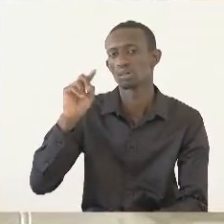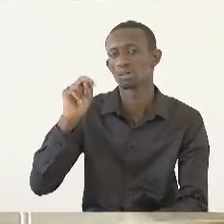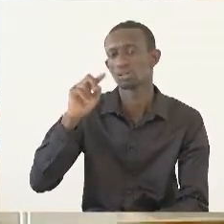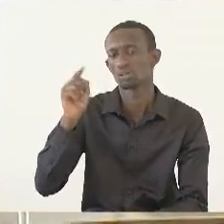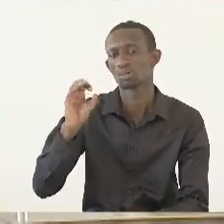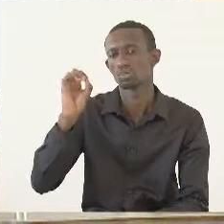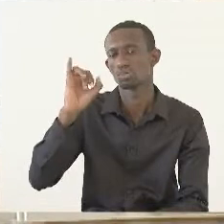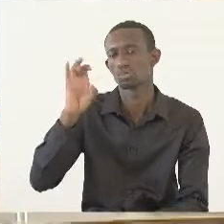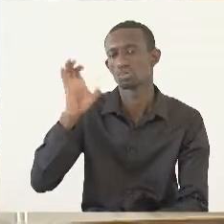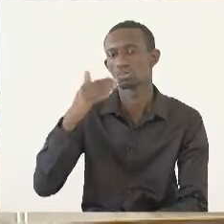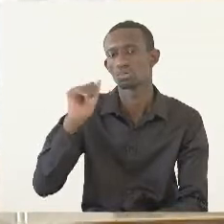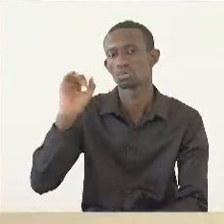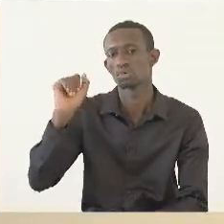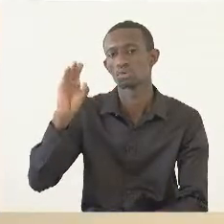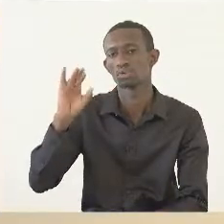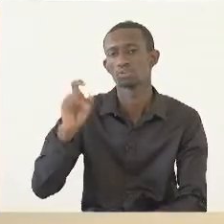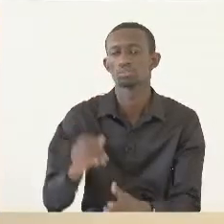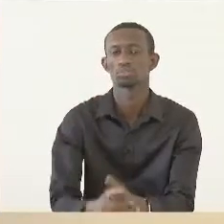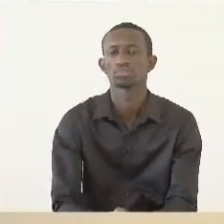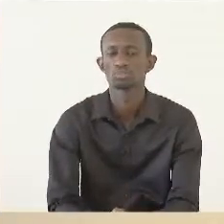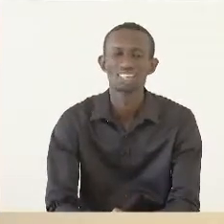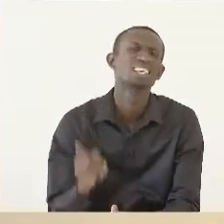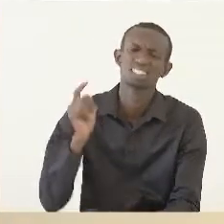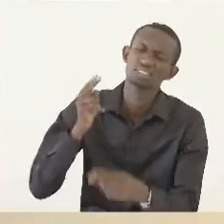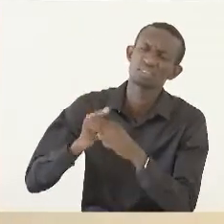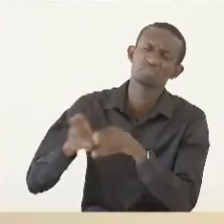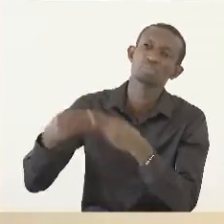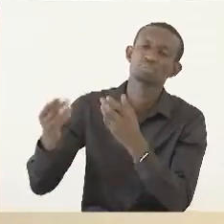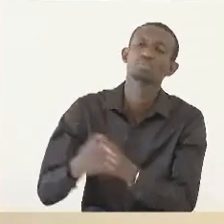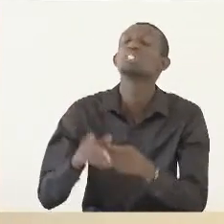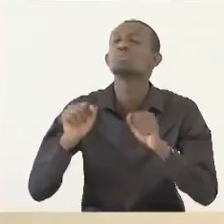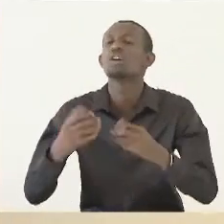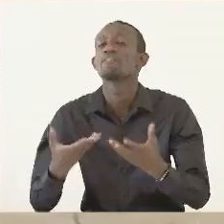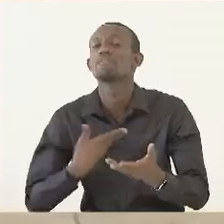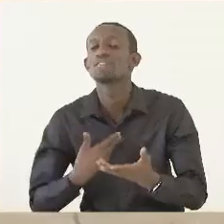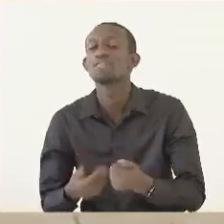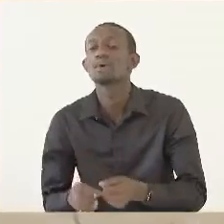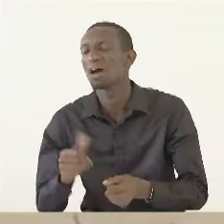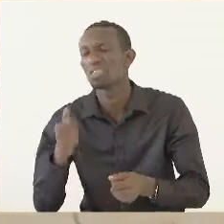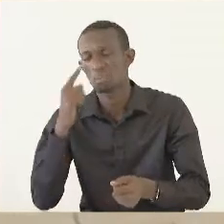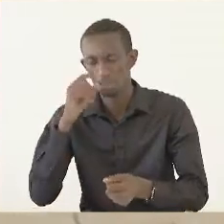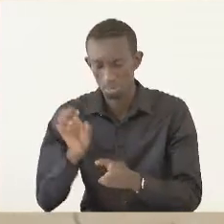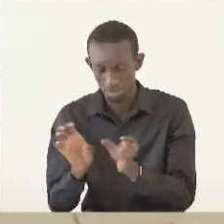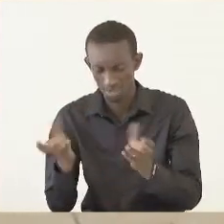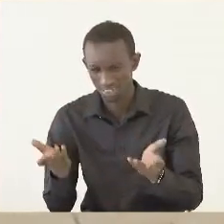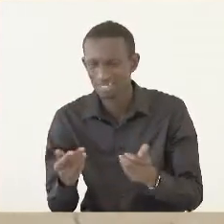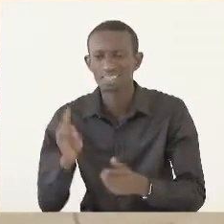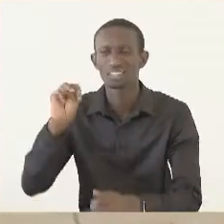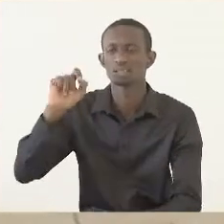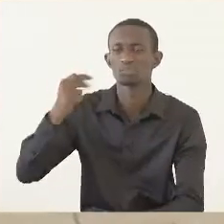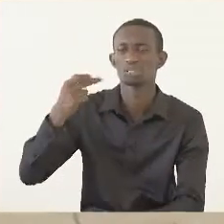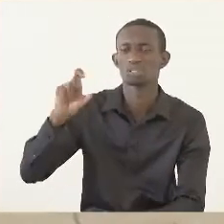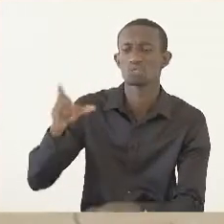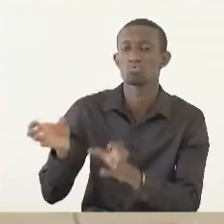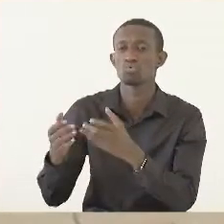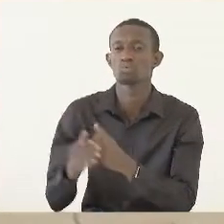Benzoic acid. So that is the name of that compound. You may have other substitutes, a methyl group attached there.